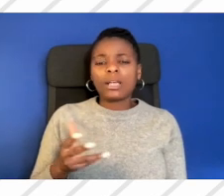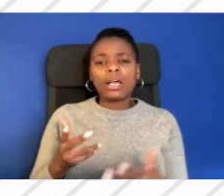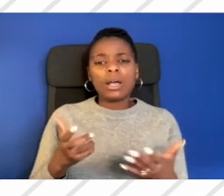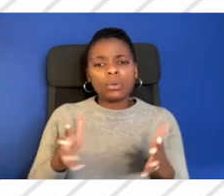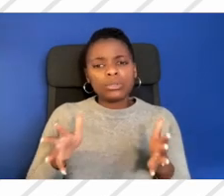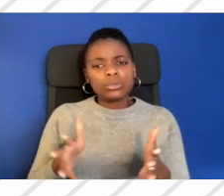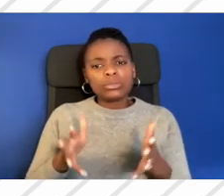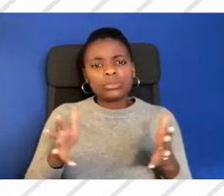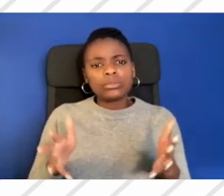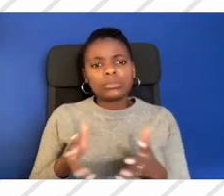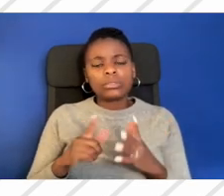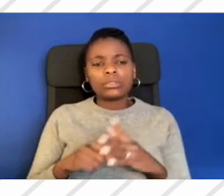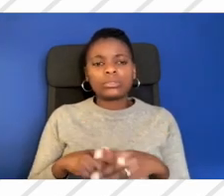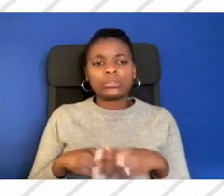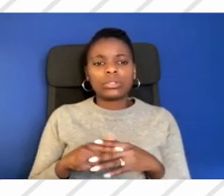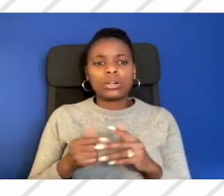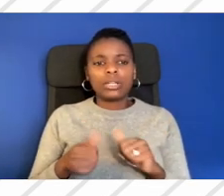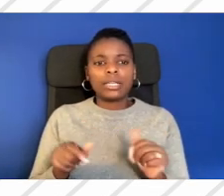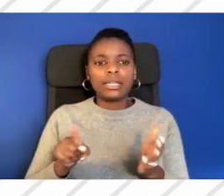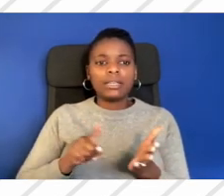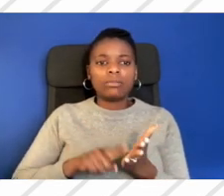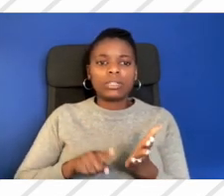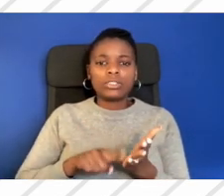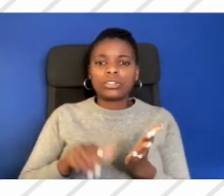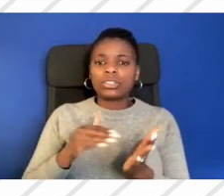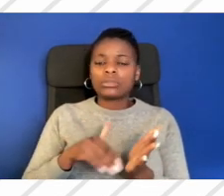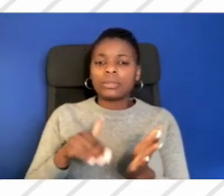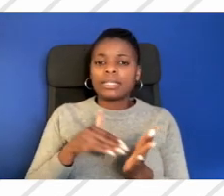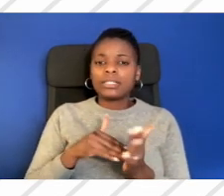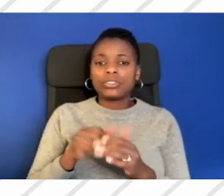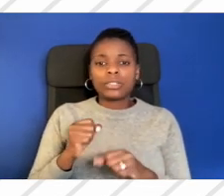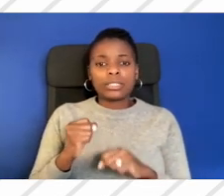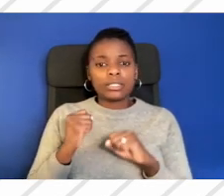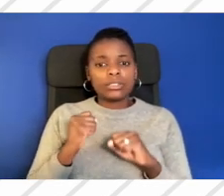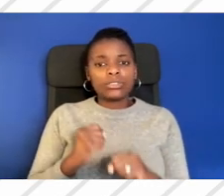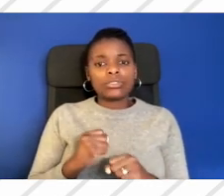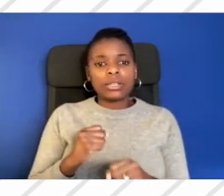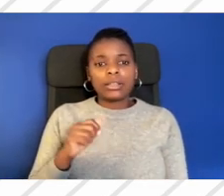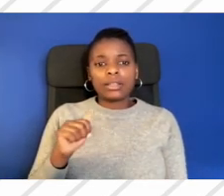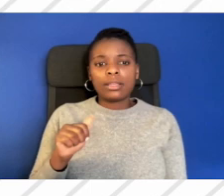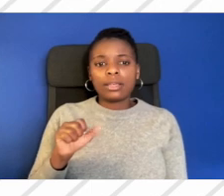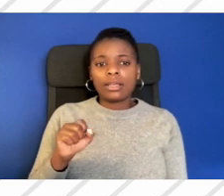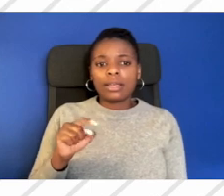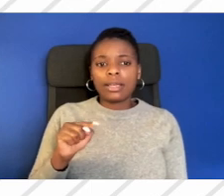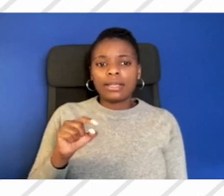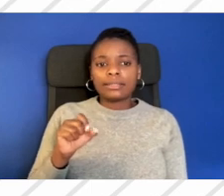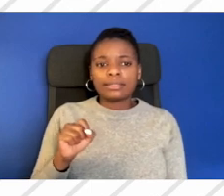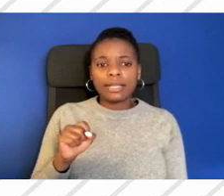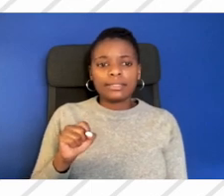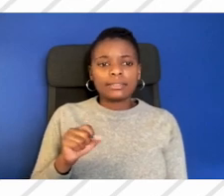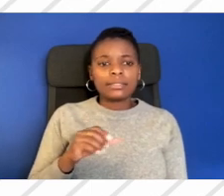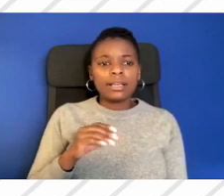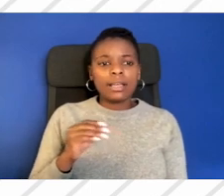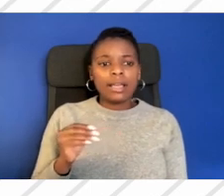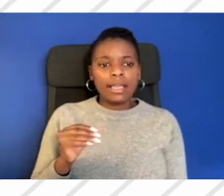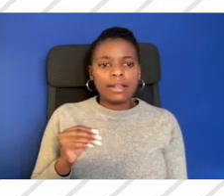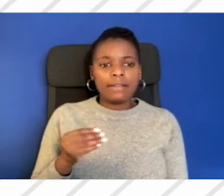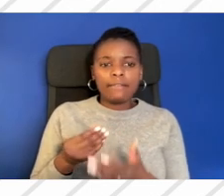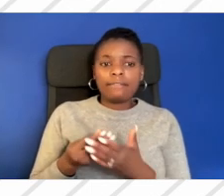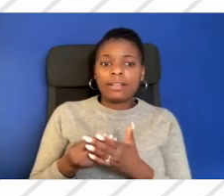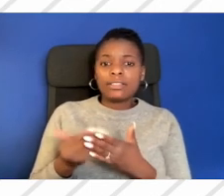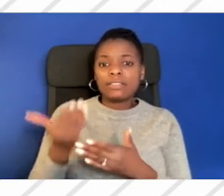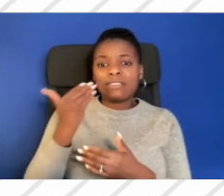any research inquiry by centering the strengths, assets, and funds of knowledge that all youth and communities possess. Thanks.